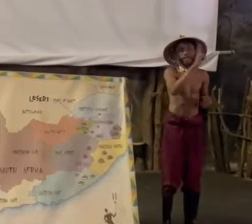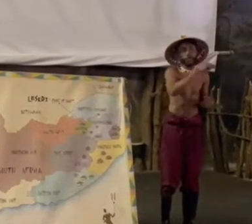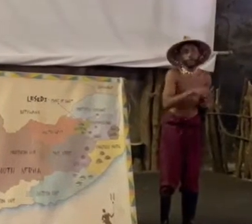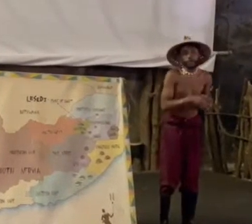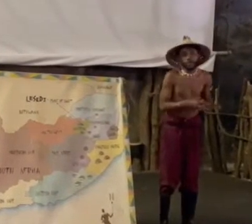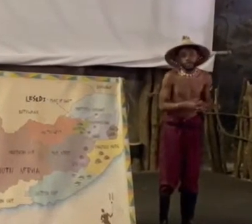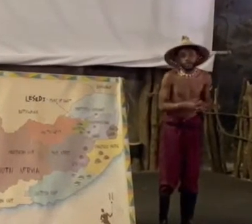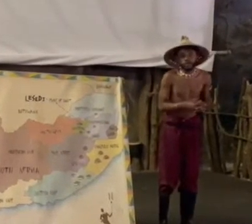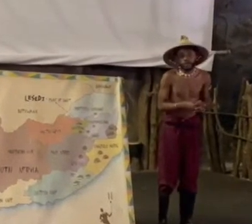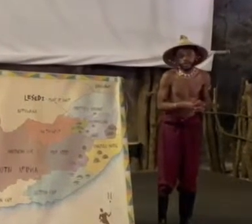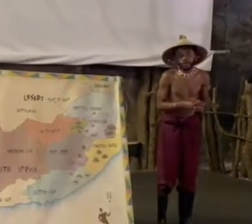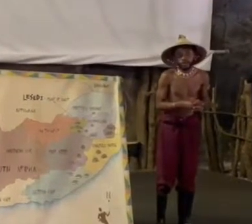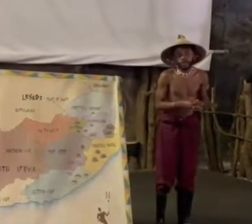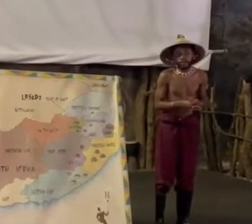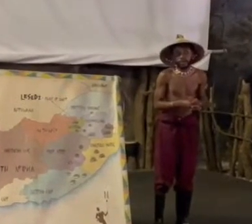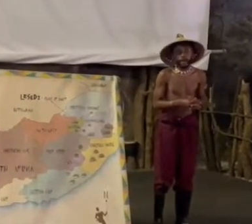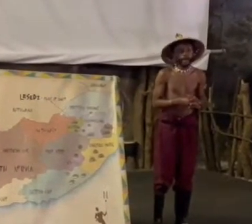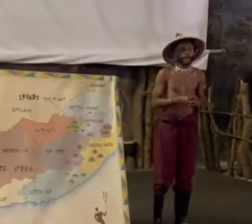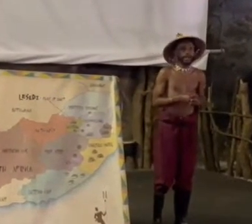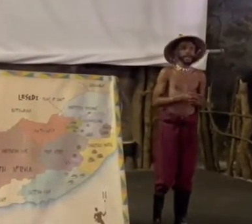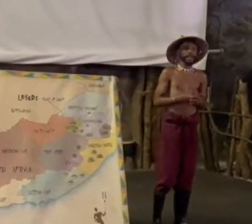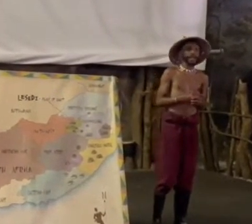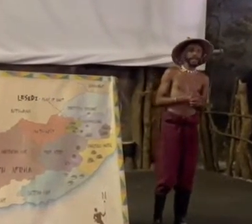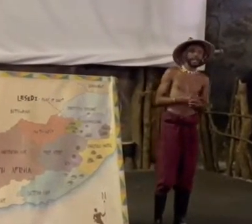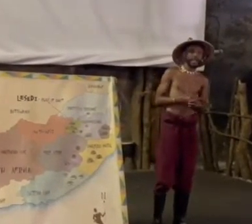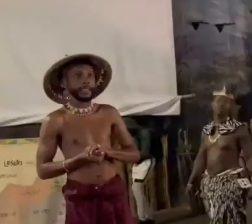Lesotho, Basotho, Sesotho.